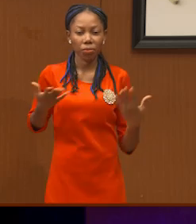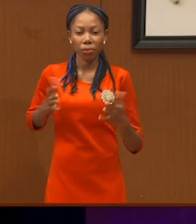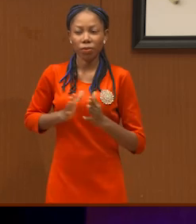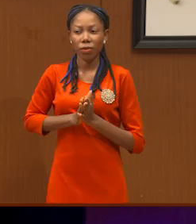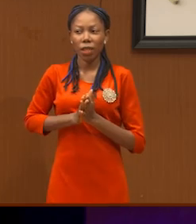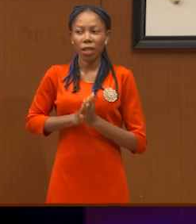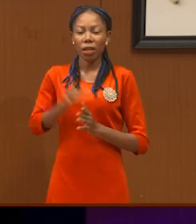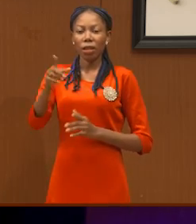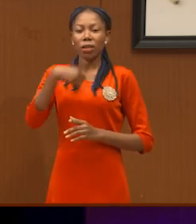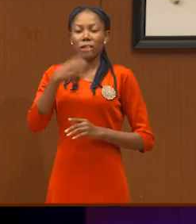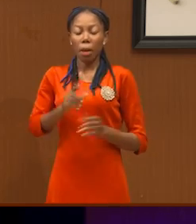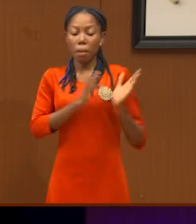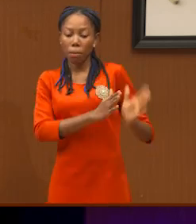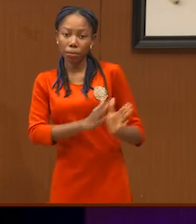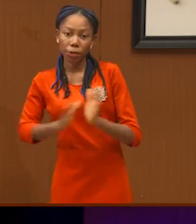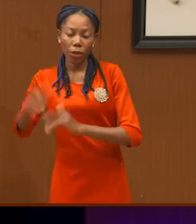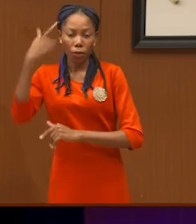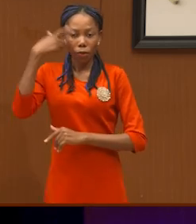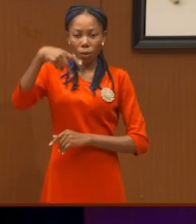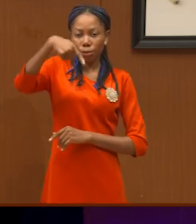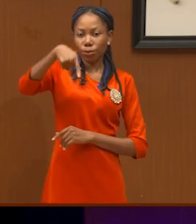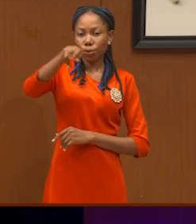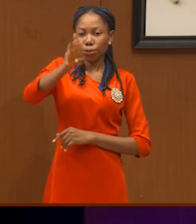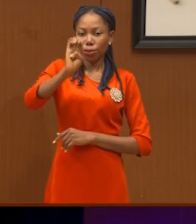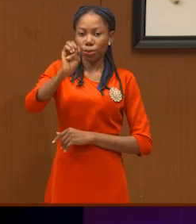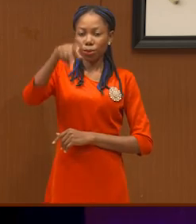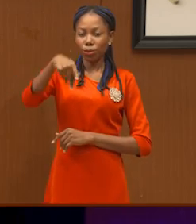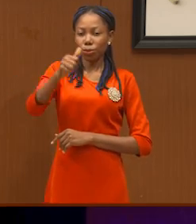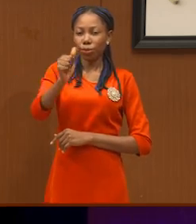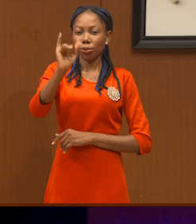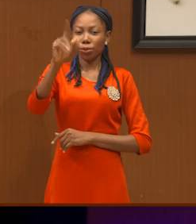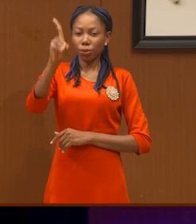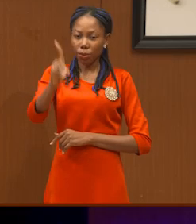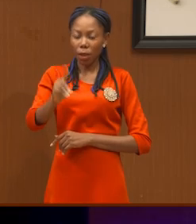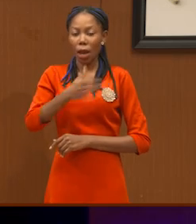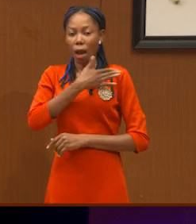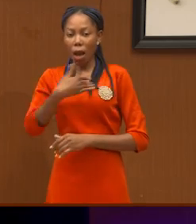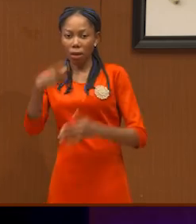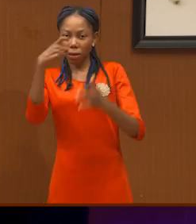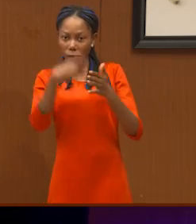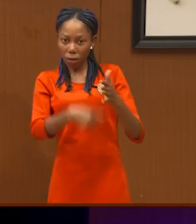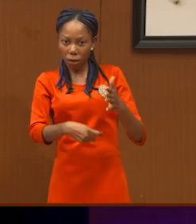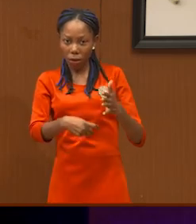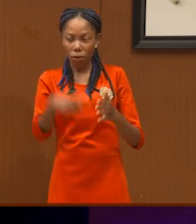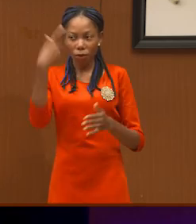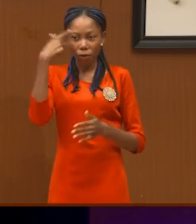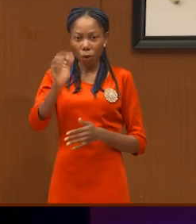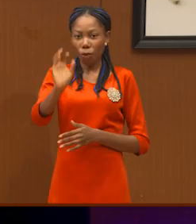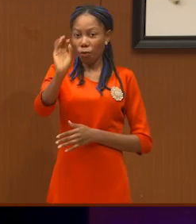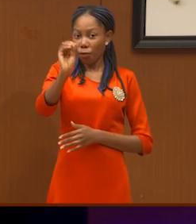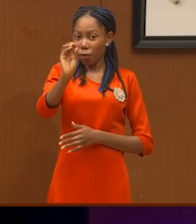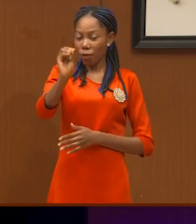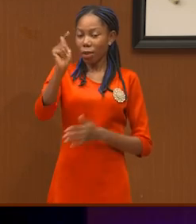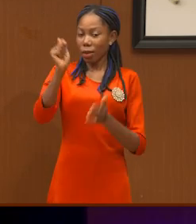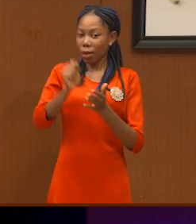he has made a provision for a prepaid meter, and it was going to cost us 50,000 naira each. 50,000 naira